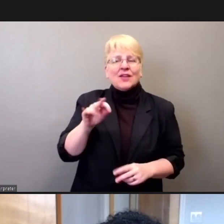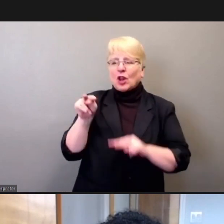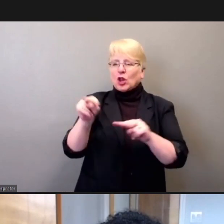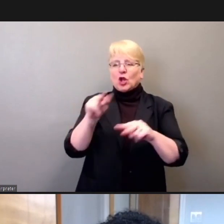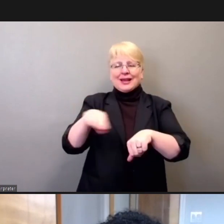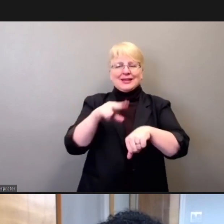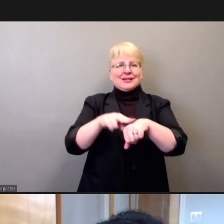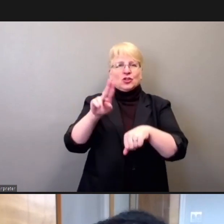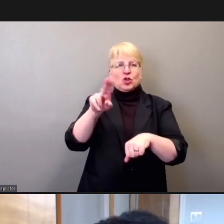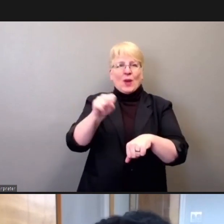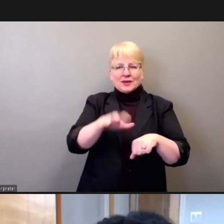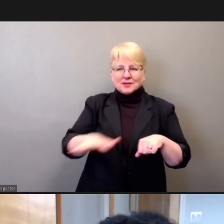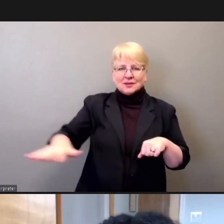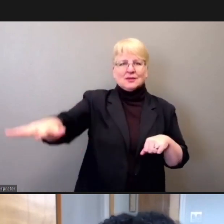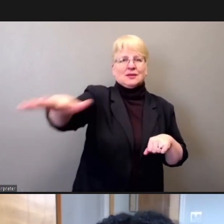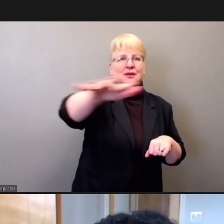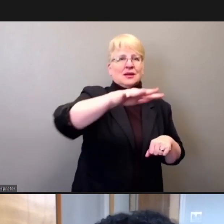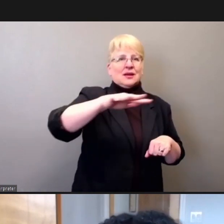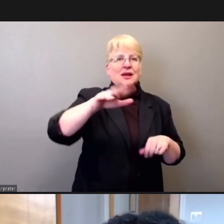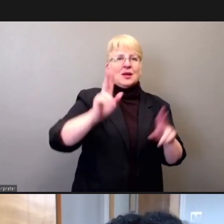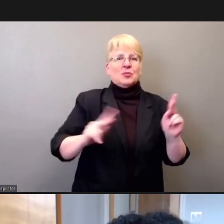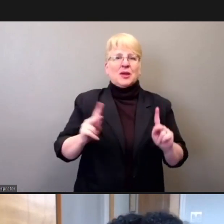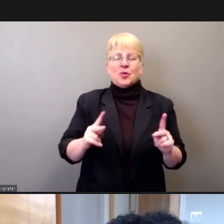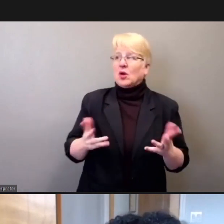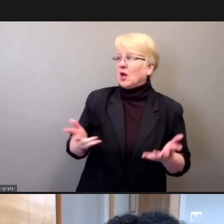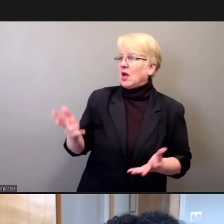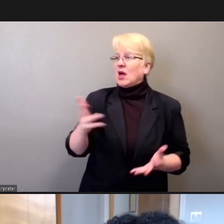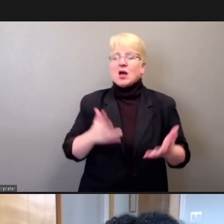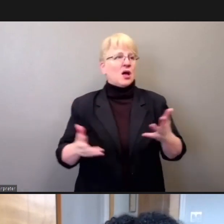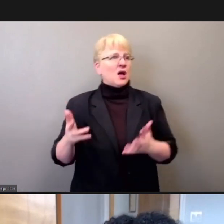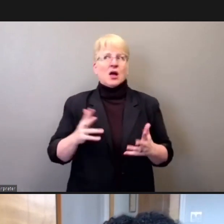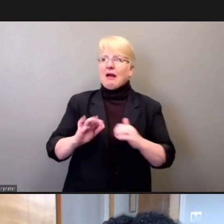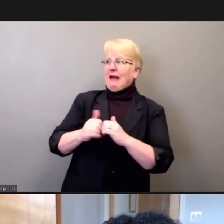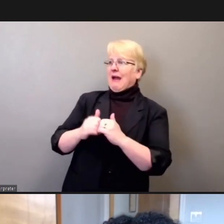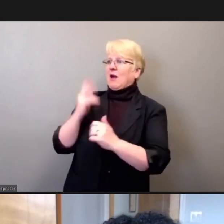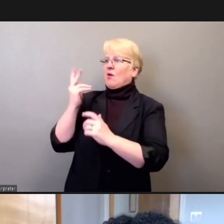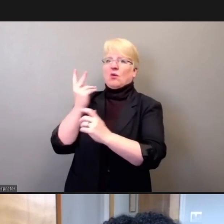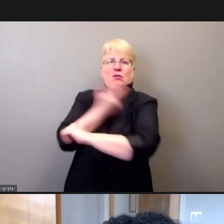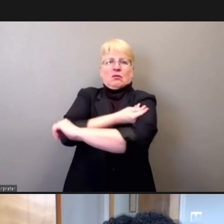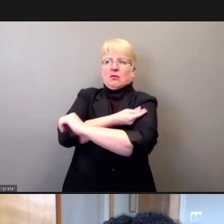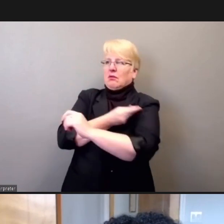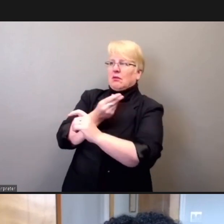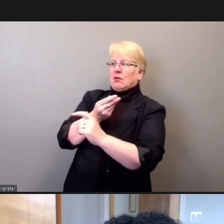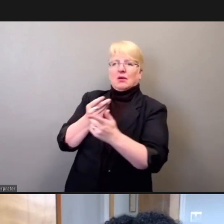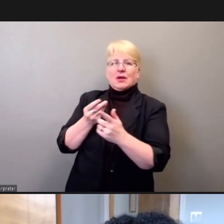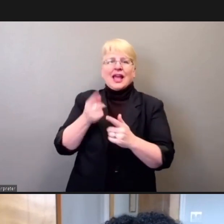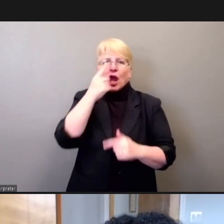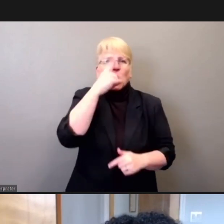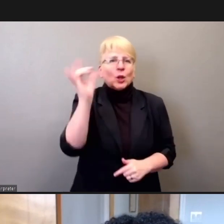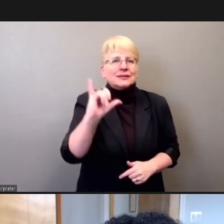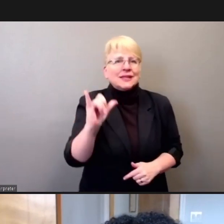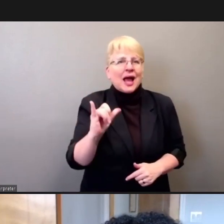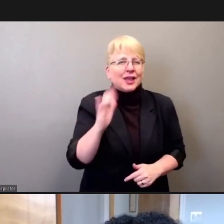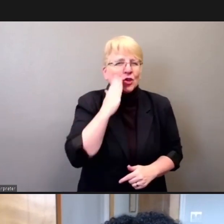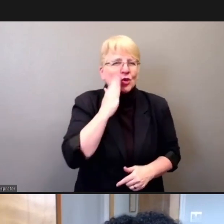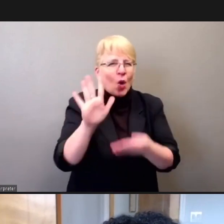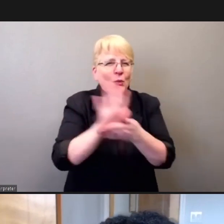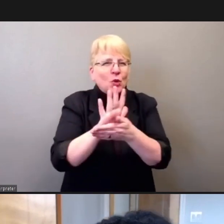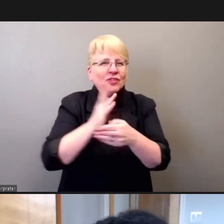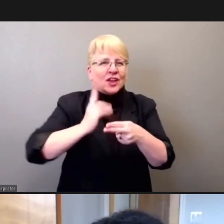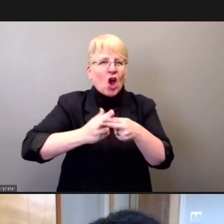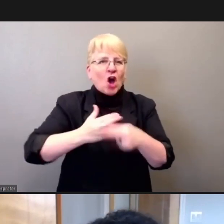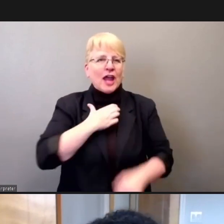calling the chase to get vaccines in far too many states akin to the Hunger Games. And there was an article